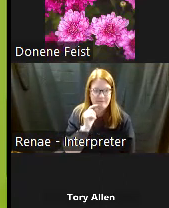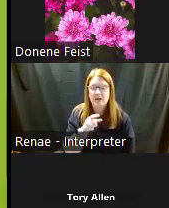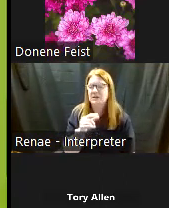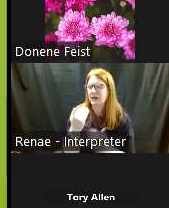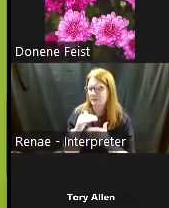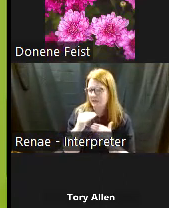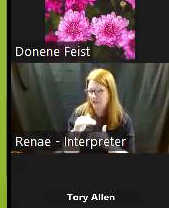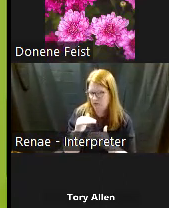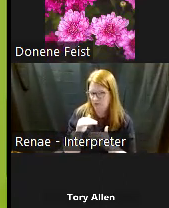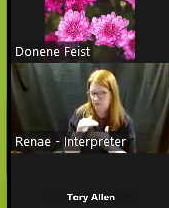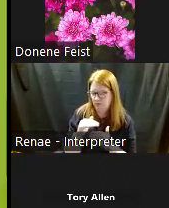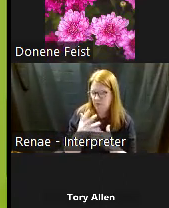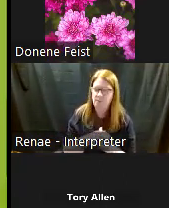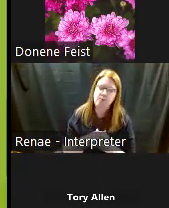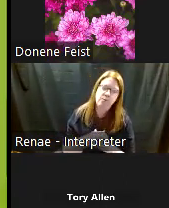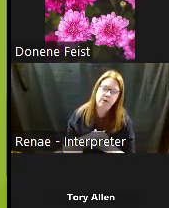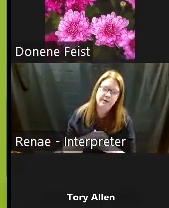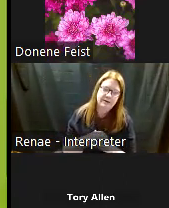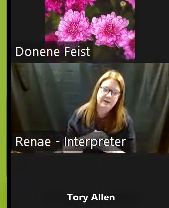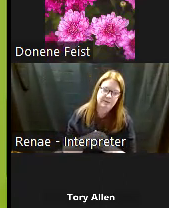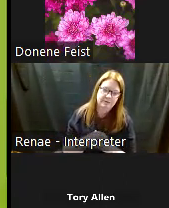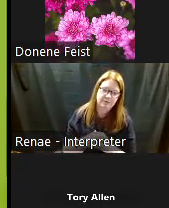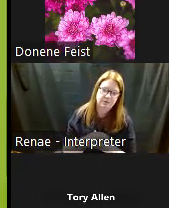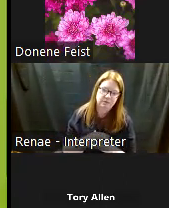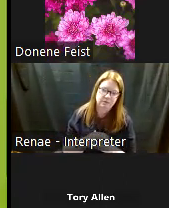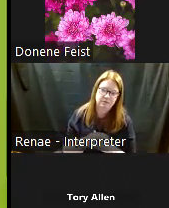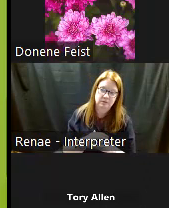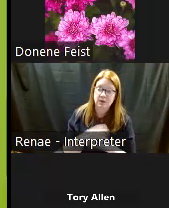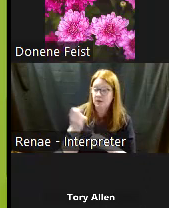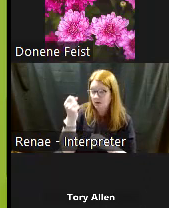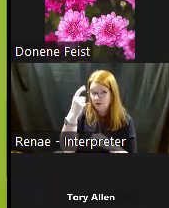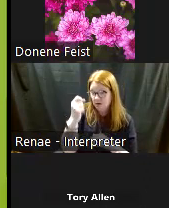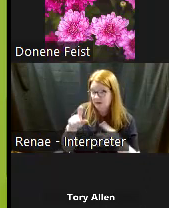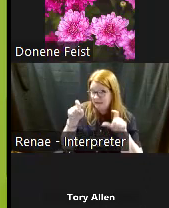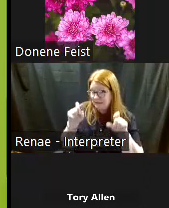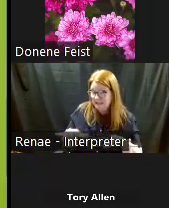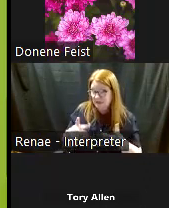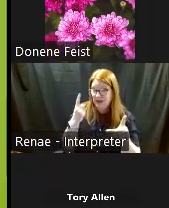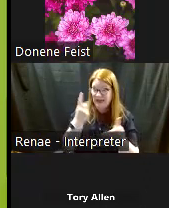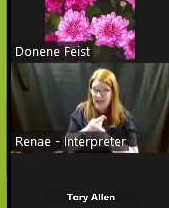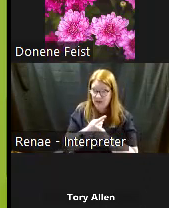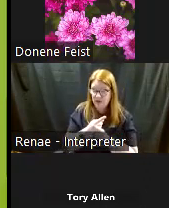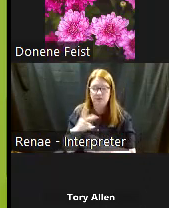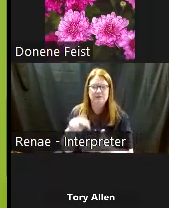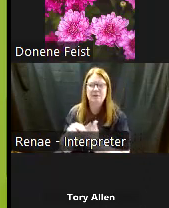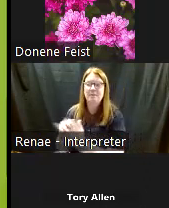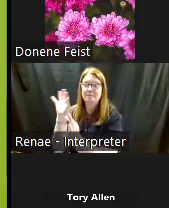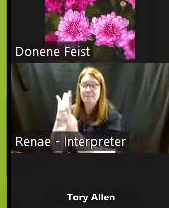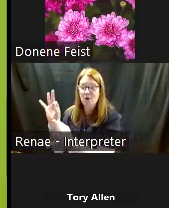So I think limitations for me would just be that these tests are very highly accurate. They're not always perfect.